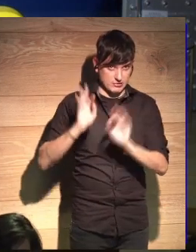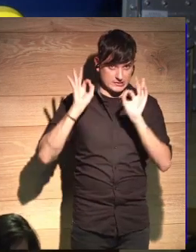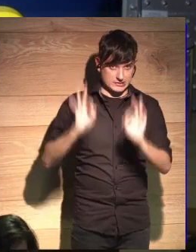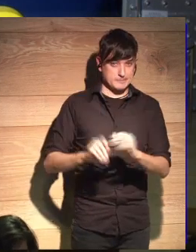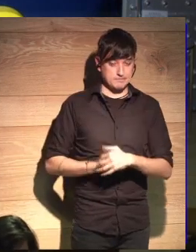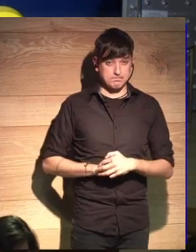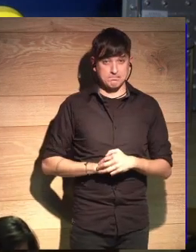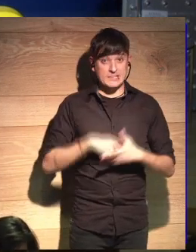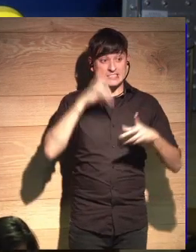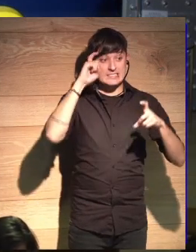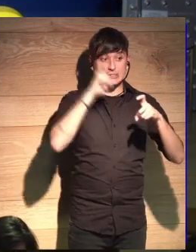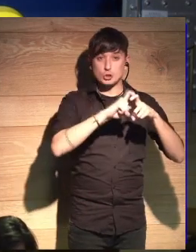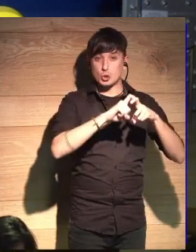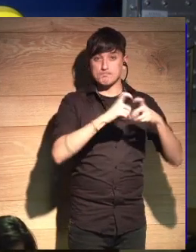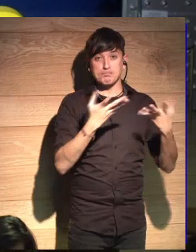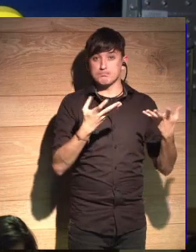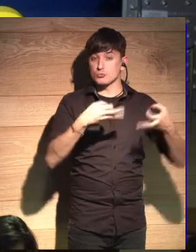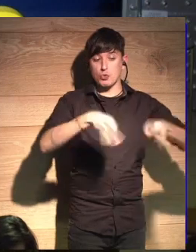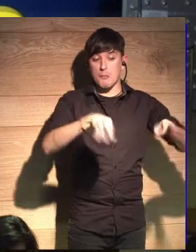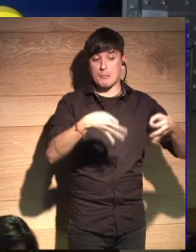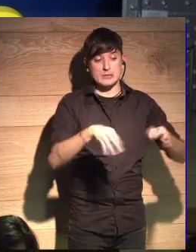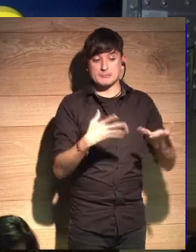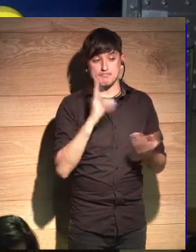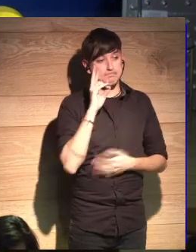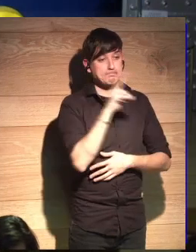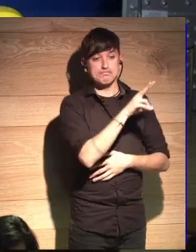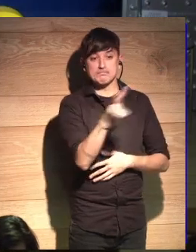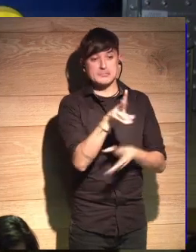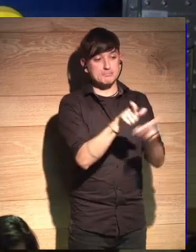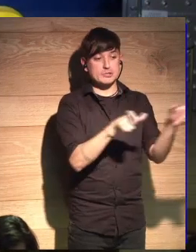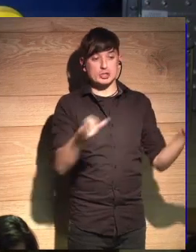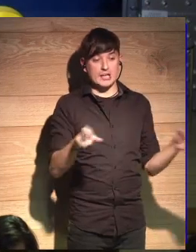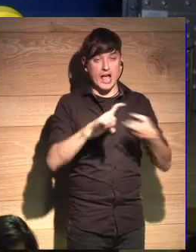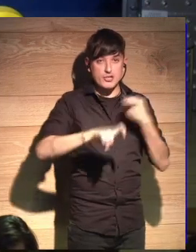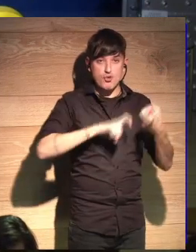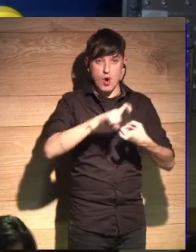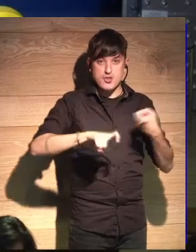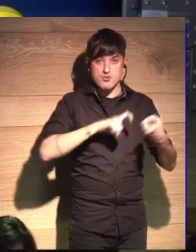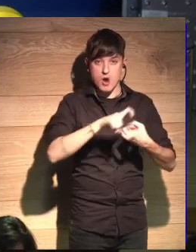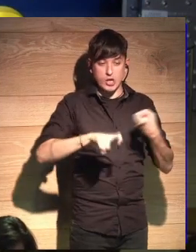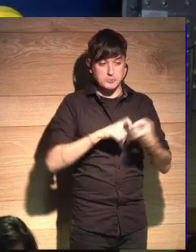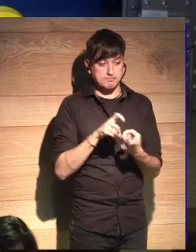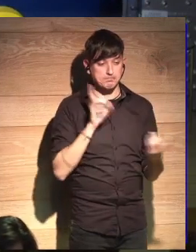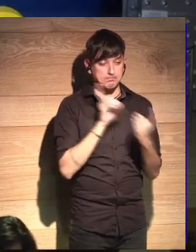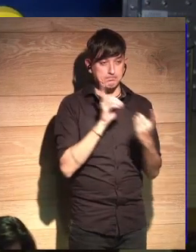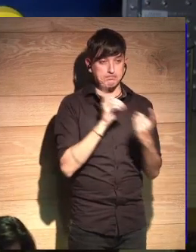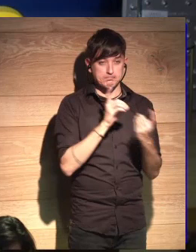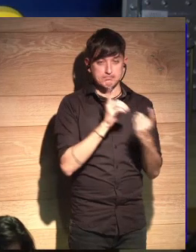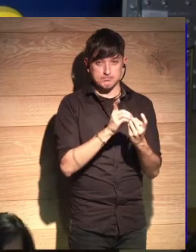Psychologists usually see people for long times, for a few years, to deal with long-standing